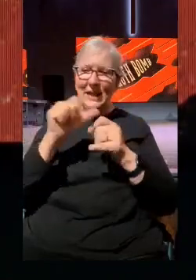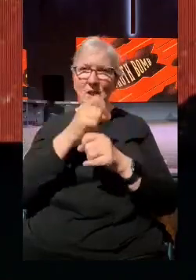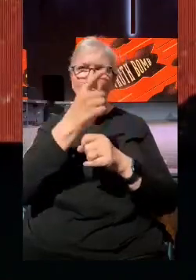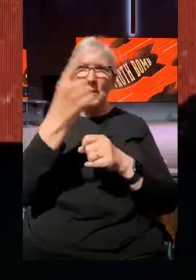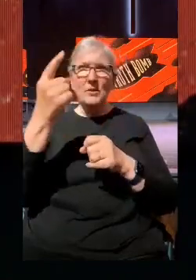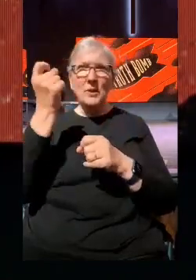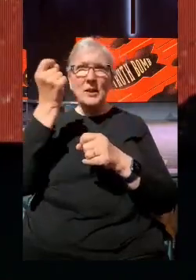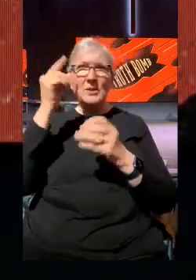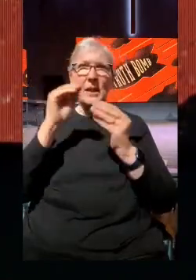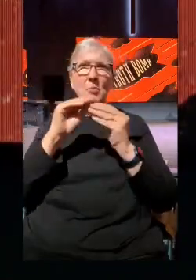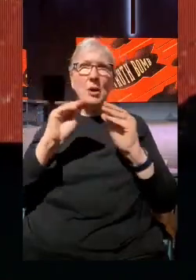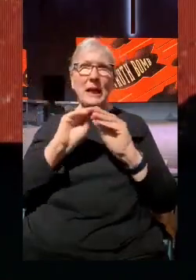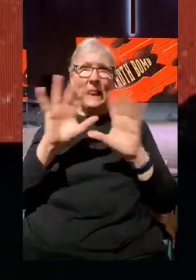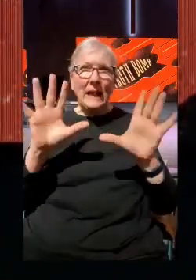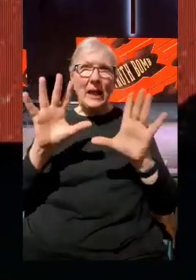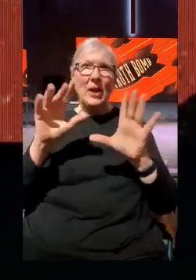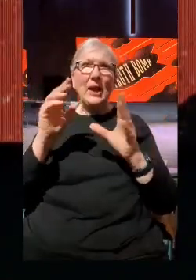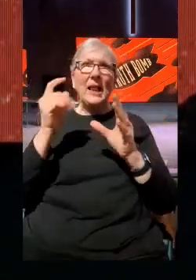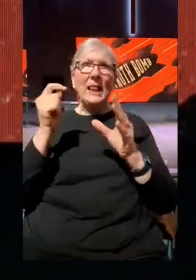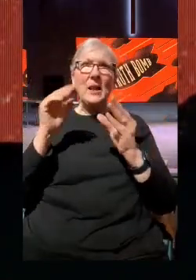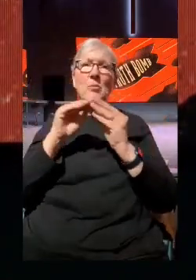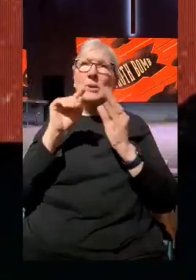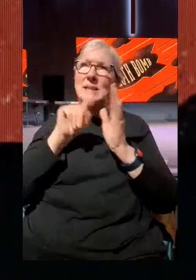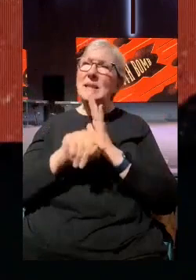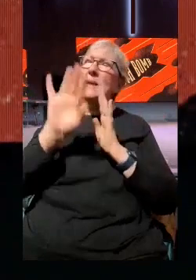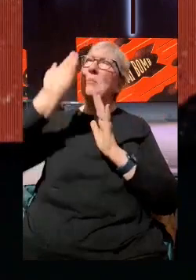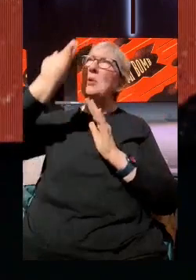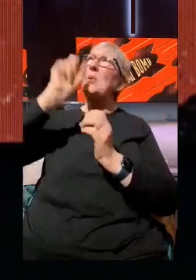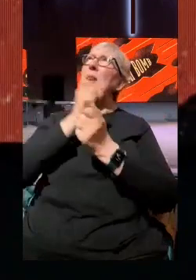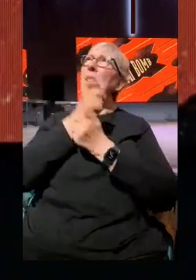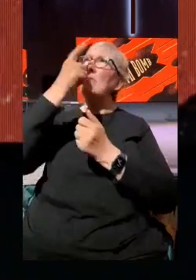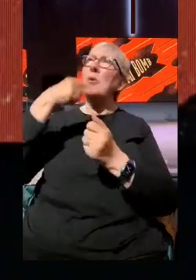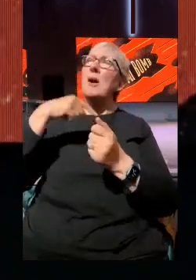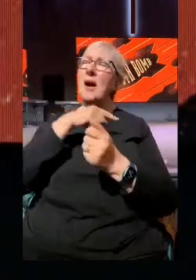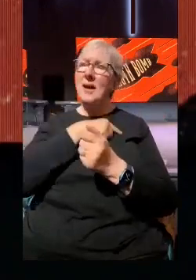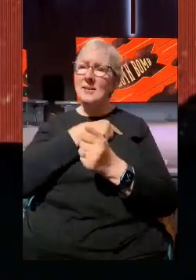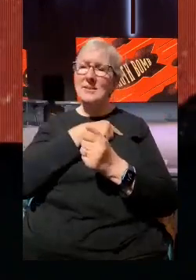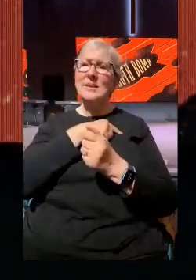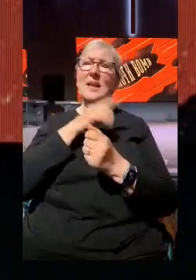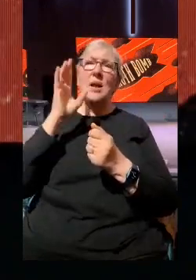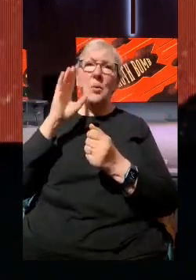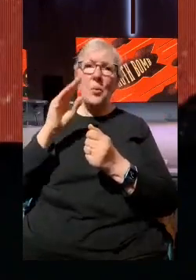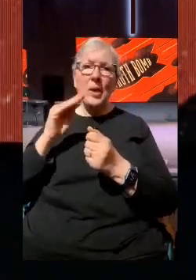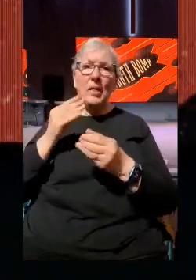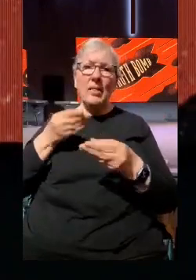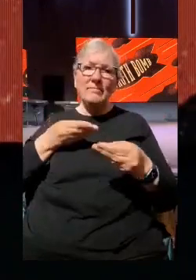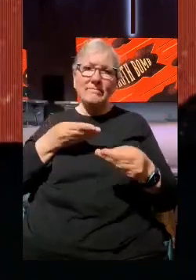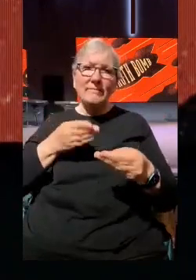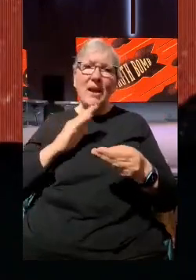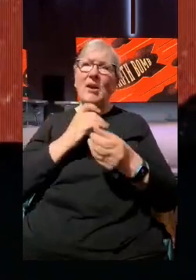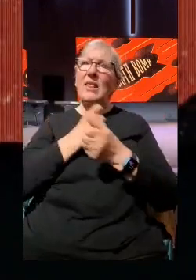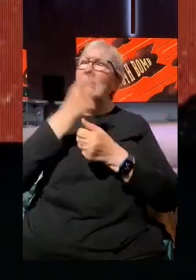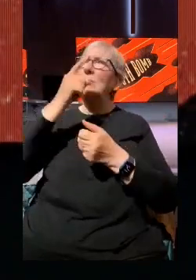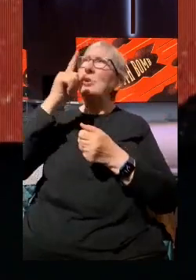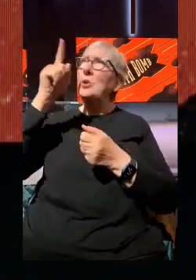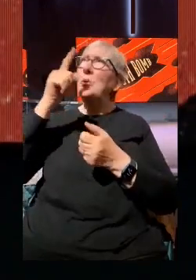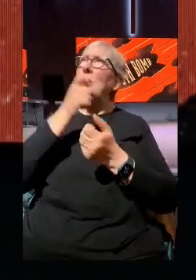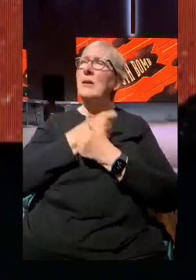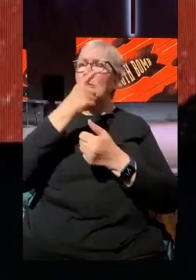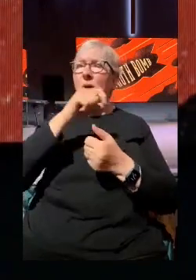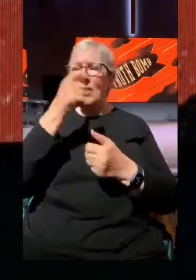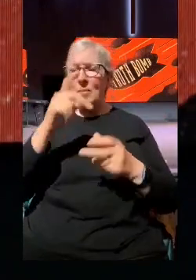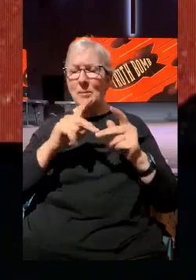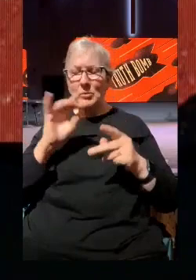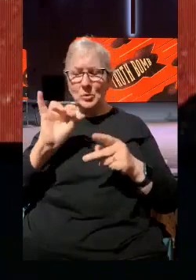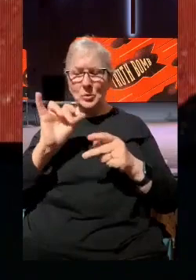more clearly and a little more deeply your love for us, which will fuel our love for you and our love for others, Father. May your